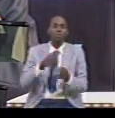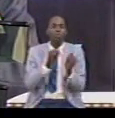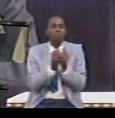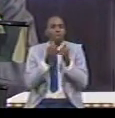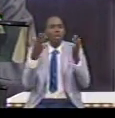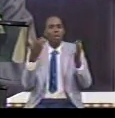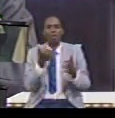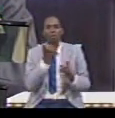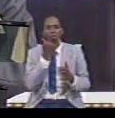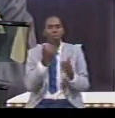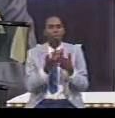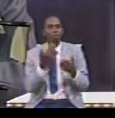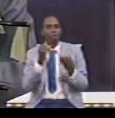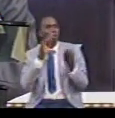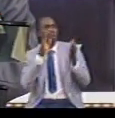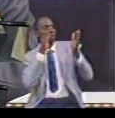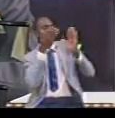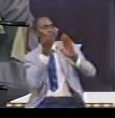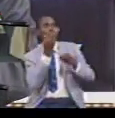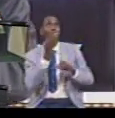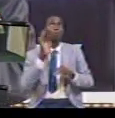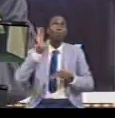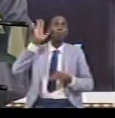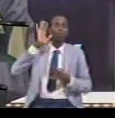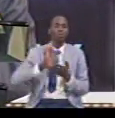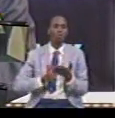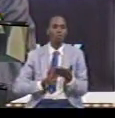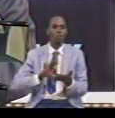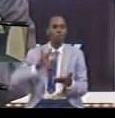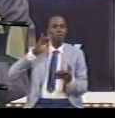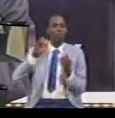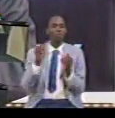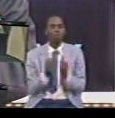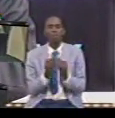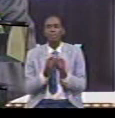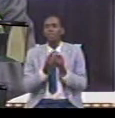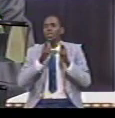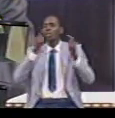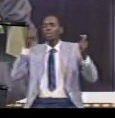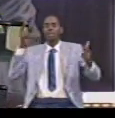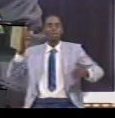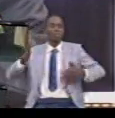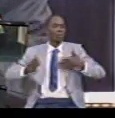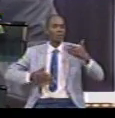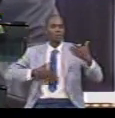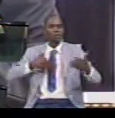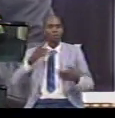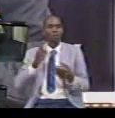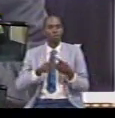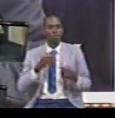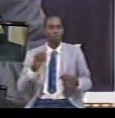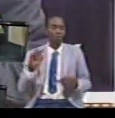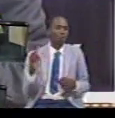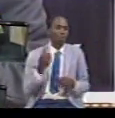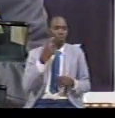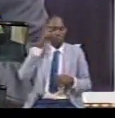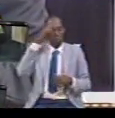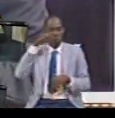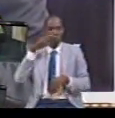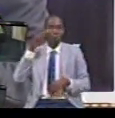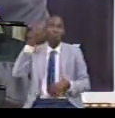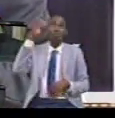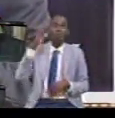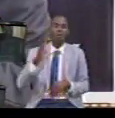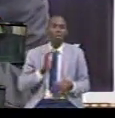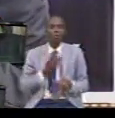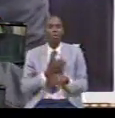the presence of his glory with exceeding joy. To the only wise God, our